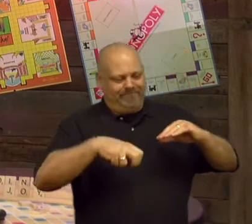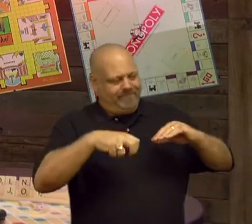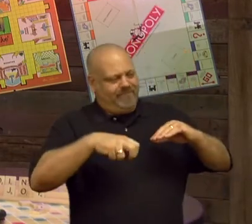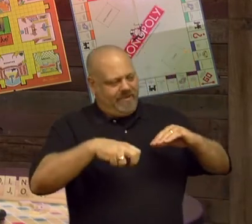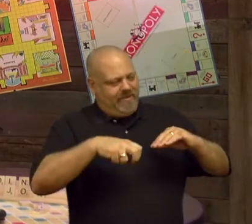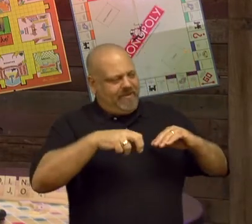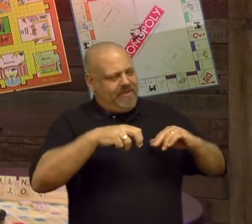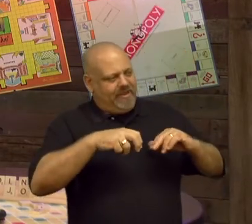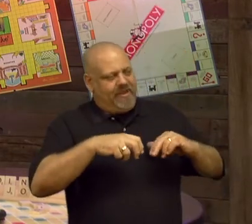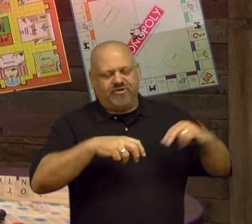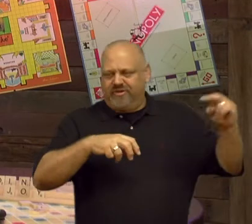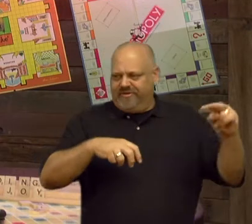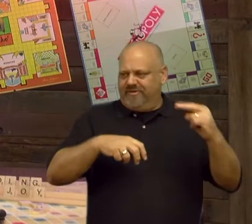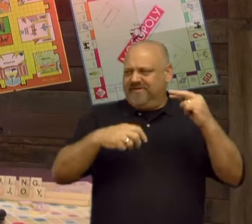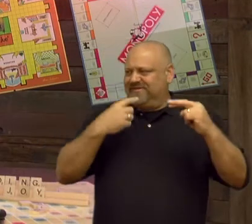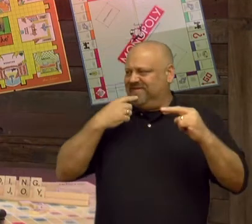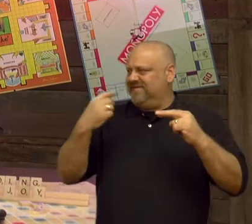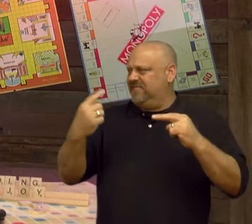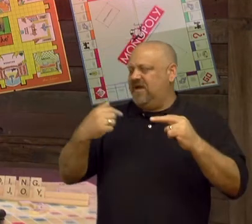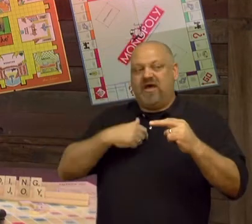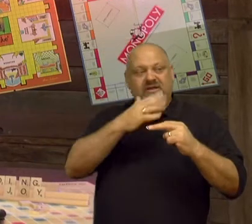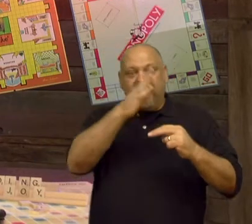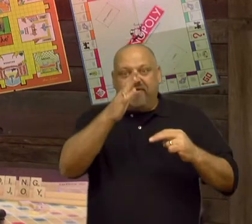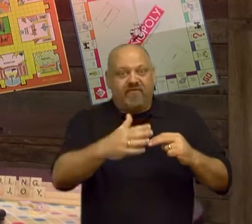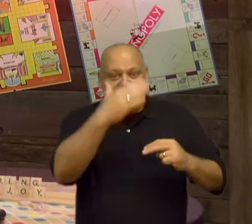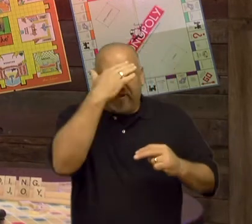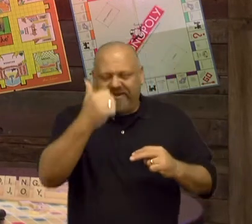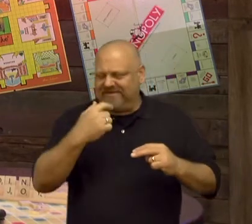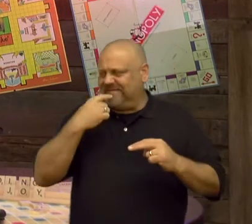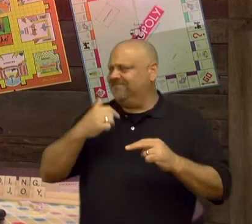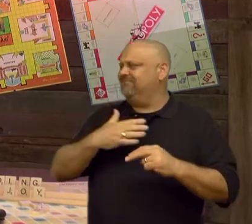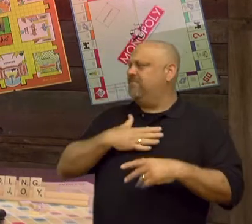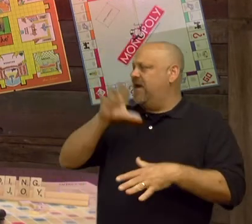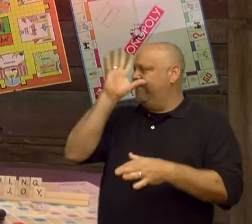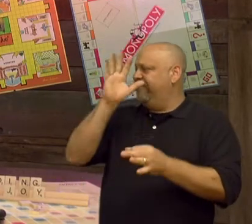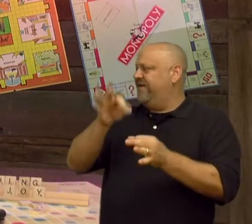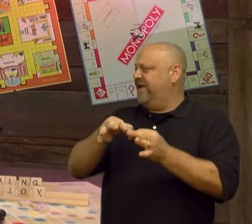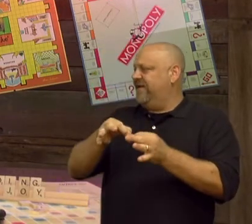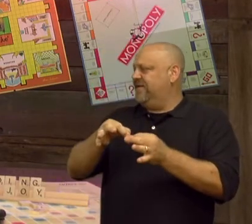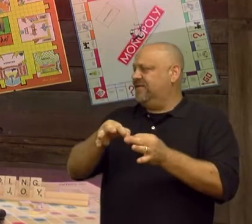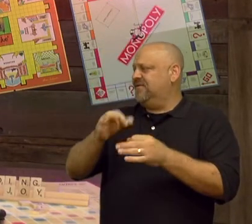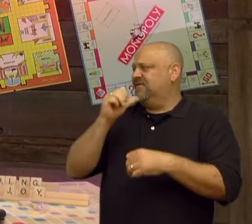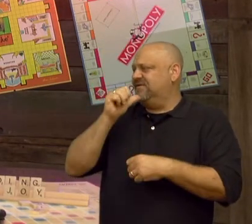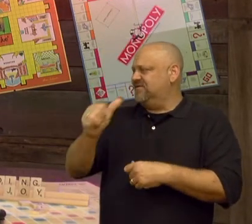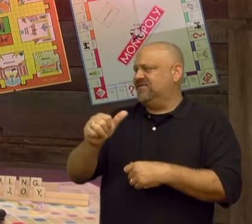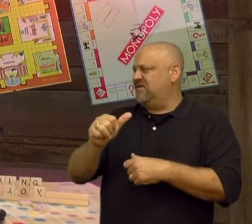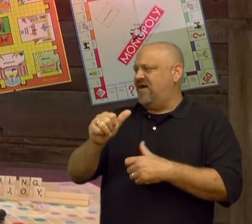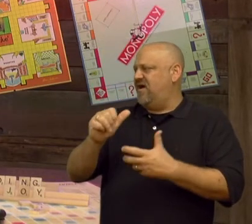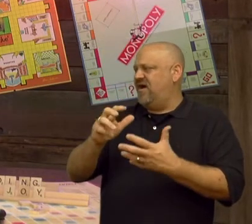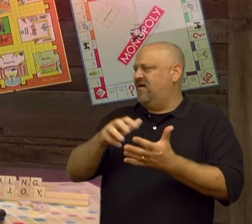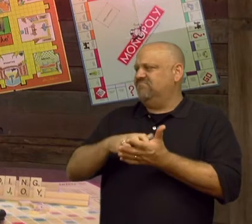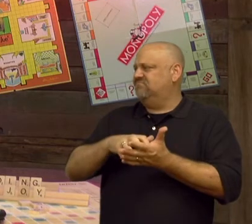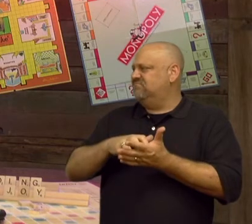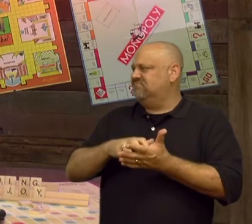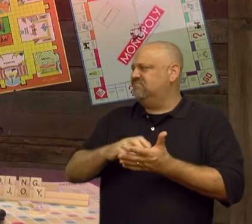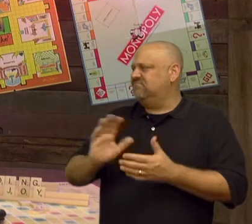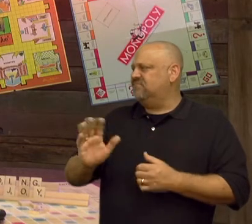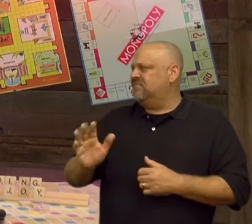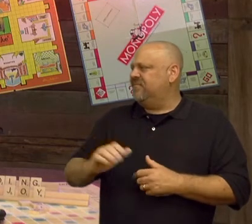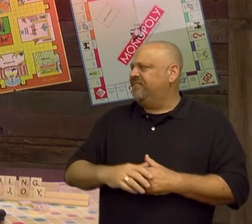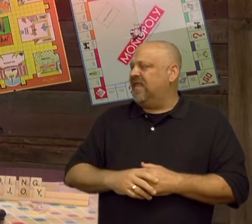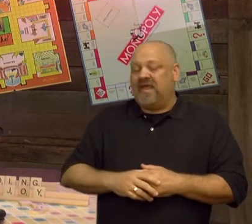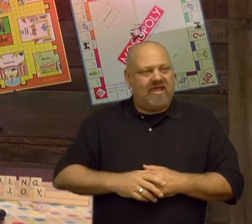stood by. And she looked at me and she said something I'll never forget. She said, "My faith isn't